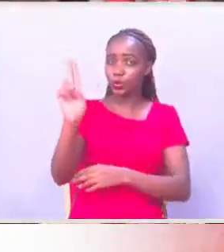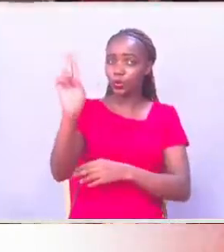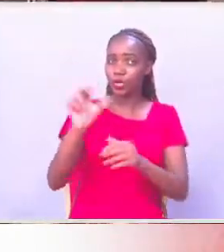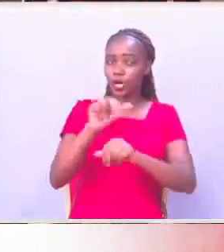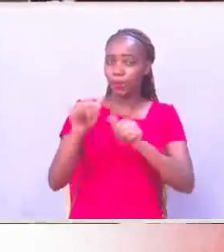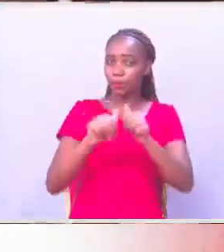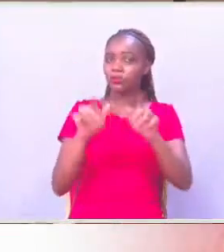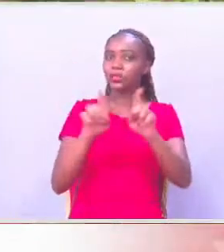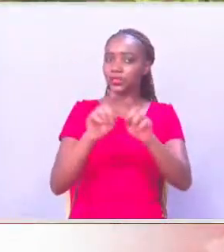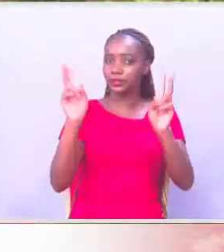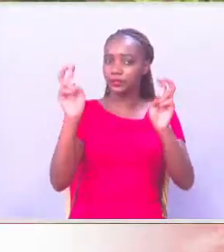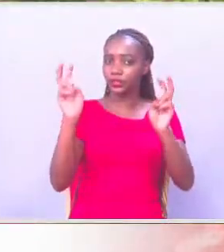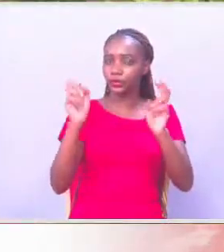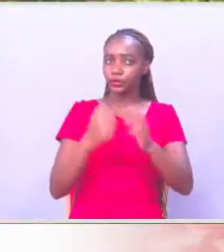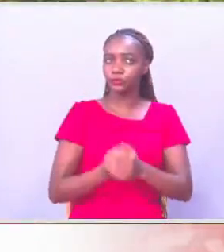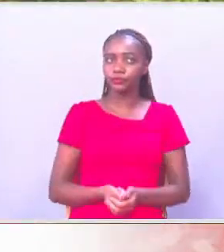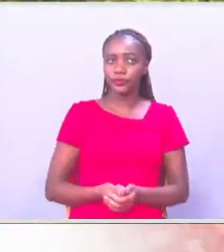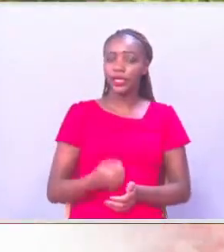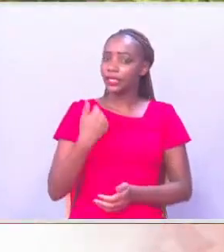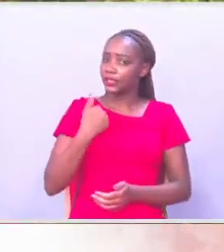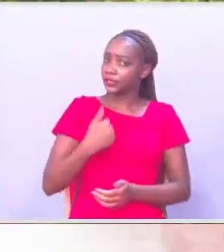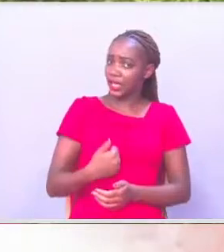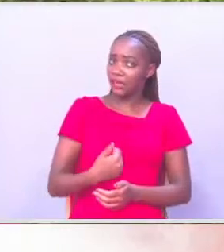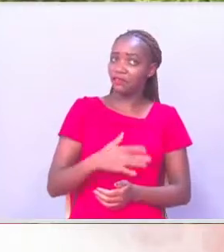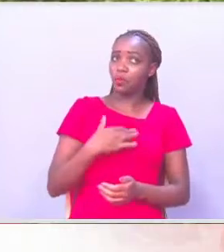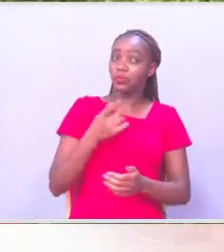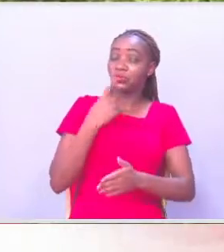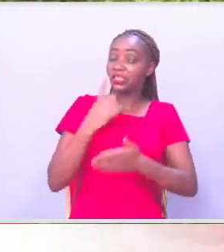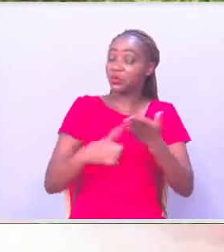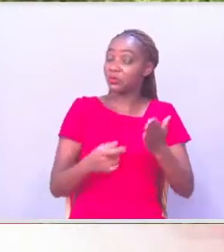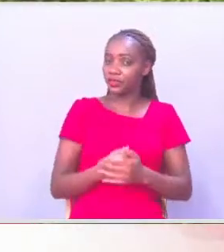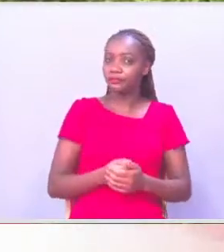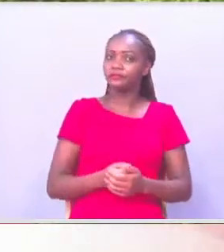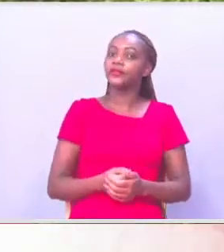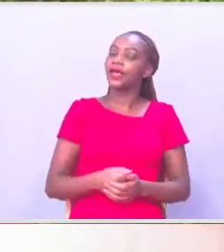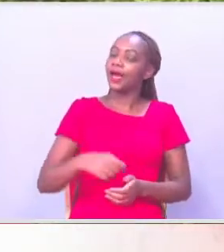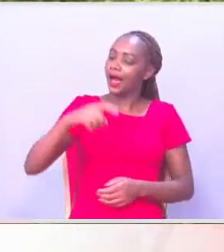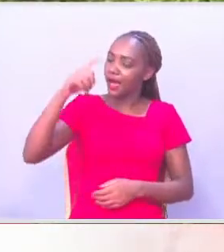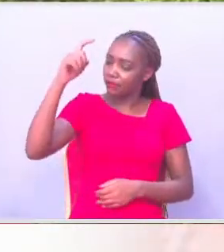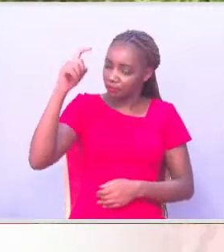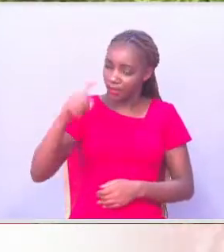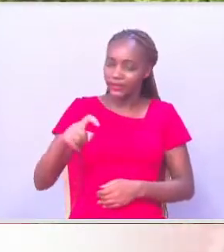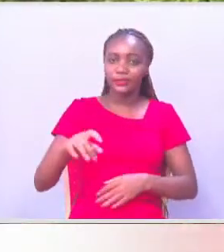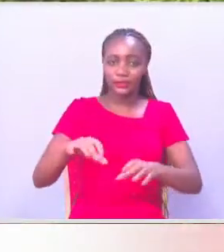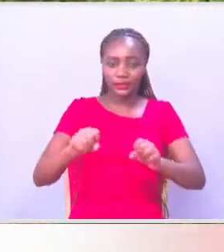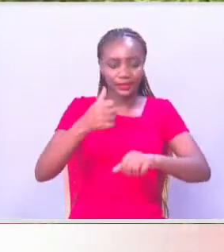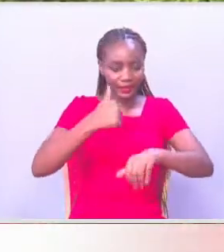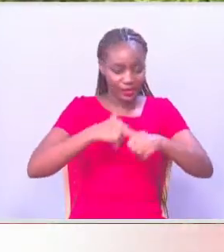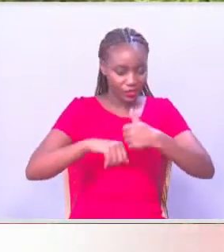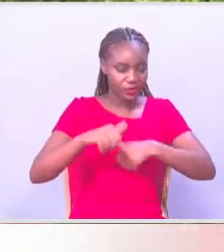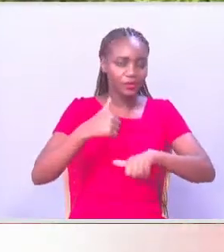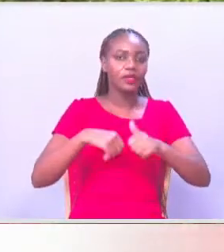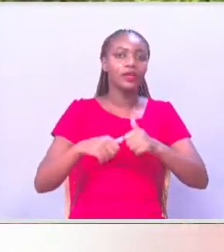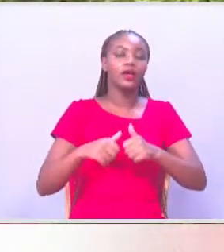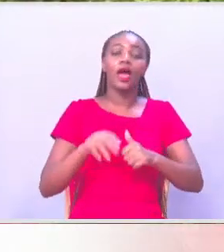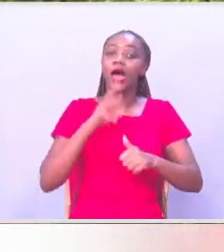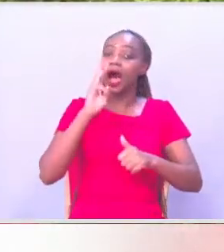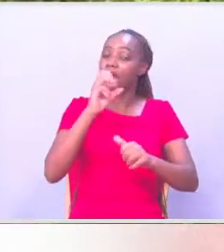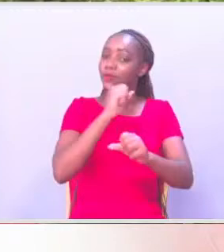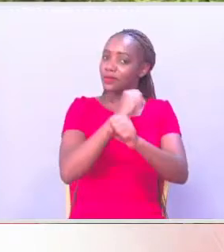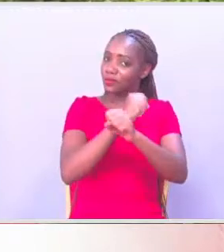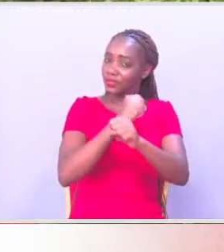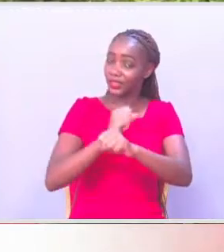the matter. Mimi niseme nitachukua jukumu, nitakuwa mmoja wa wale watachunga na